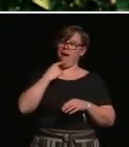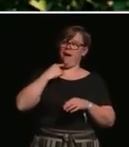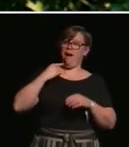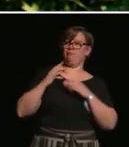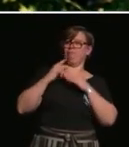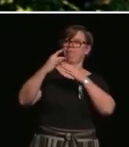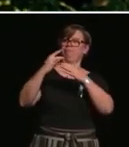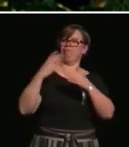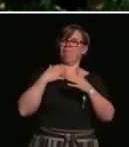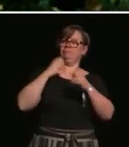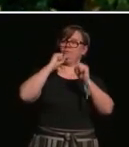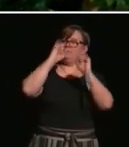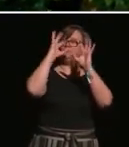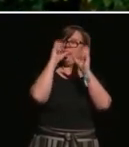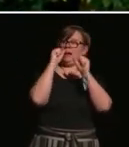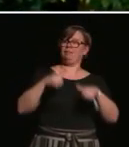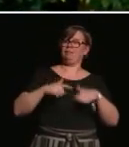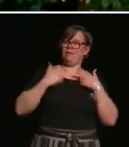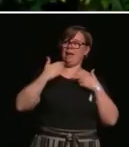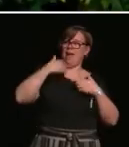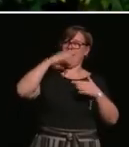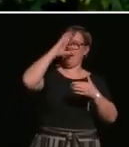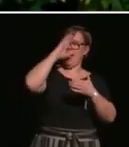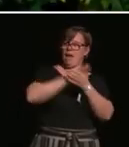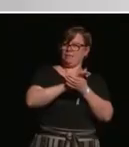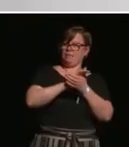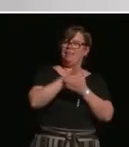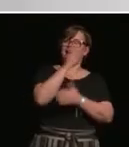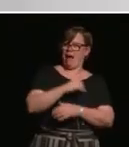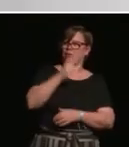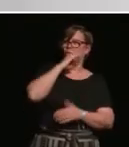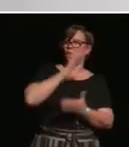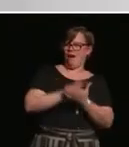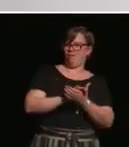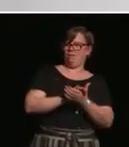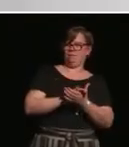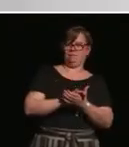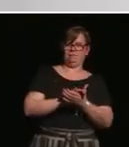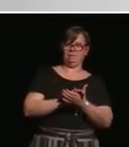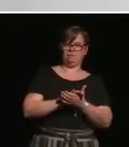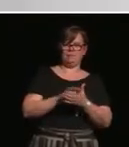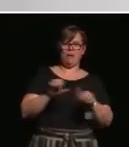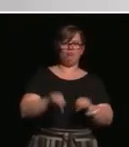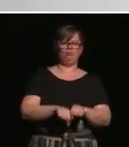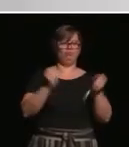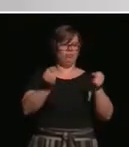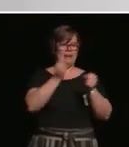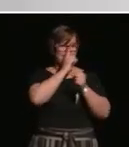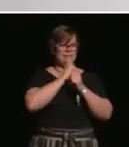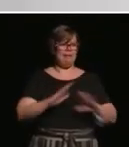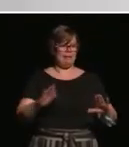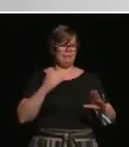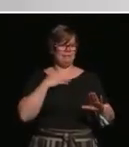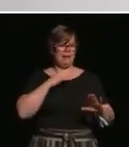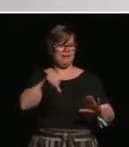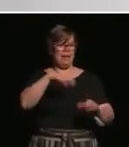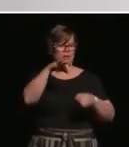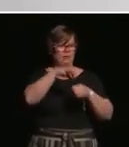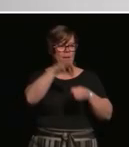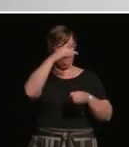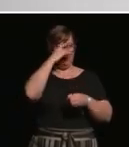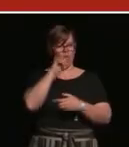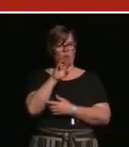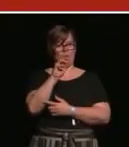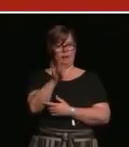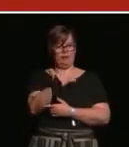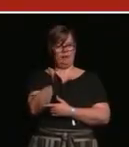life, had a husband and a wife." Breaking Silence earned another Grammy nomination and began a new phase of